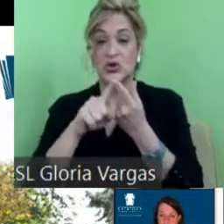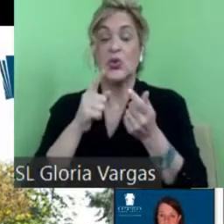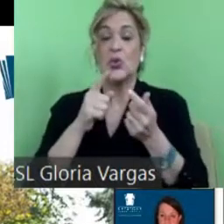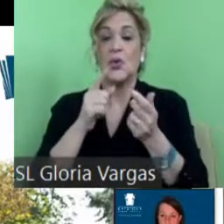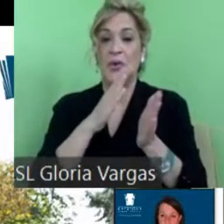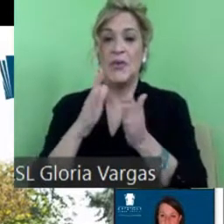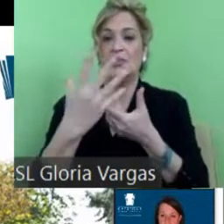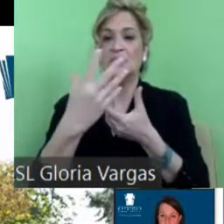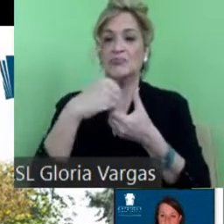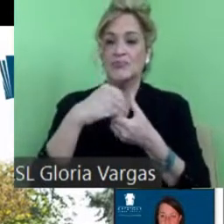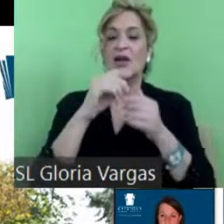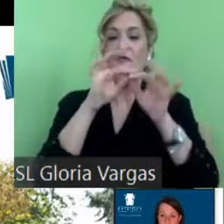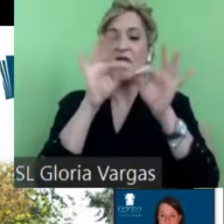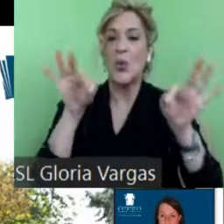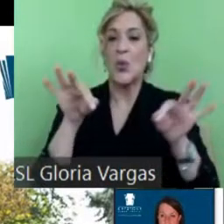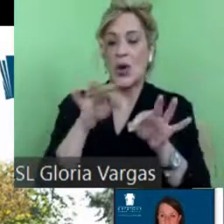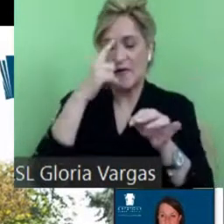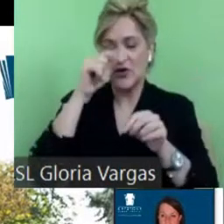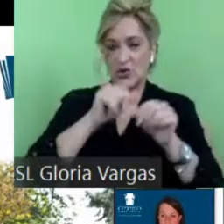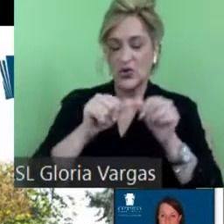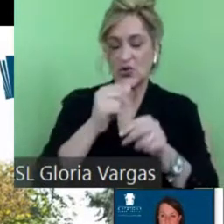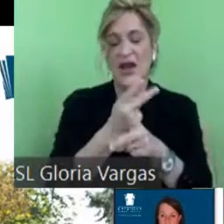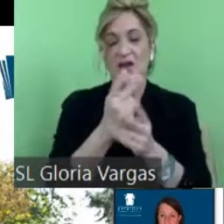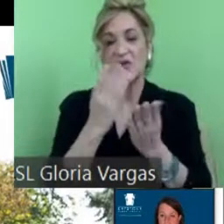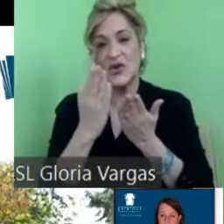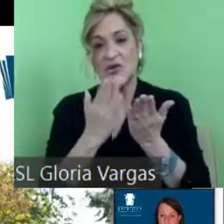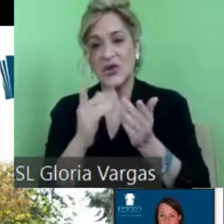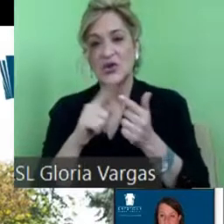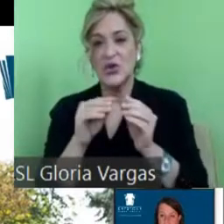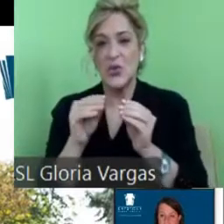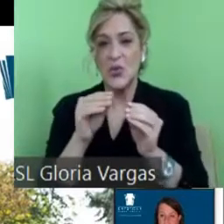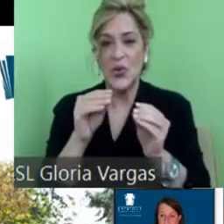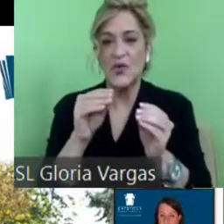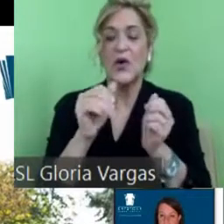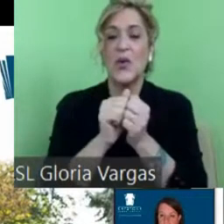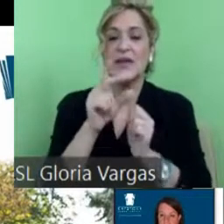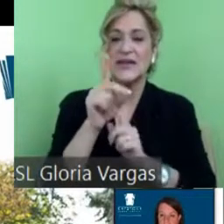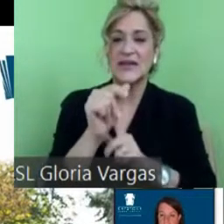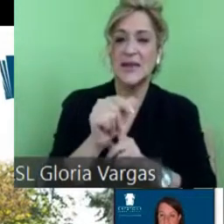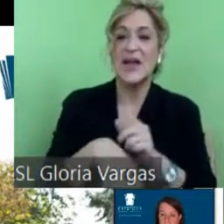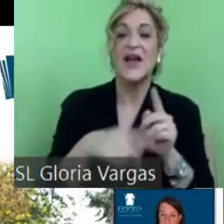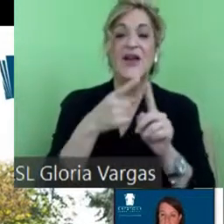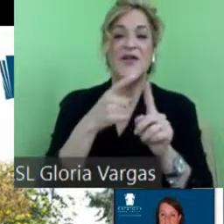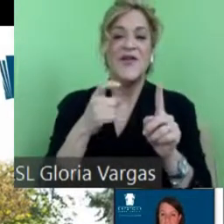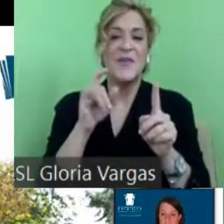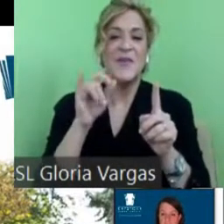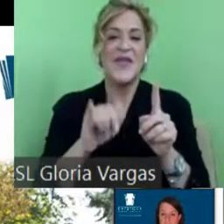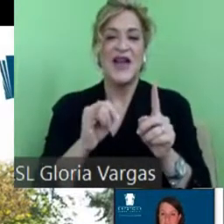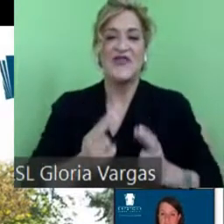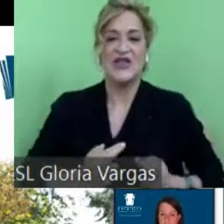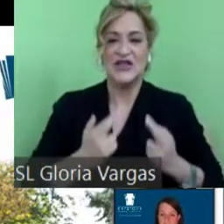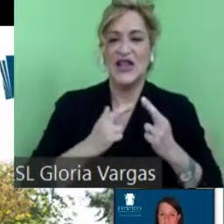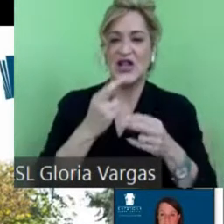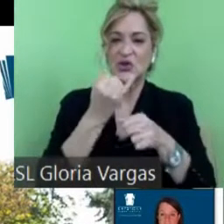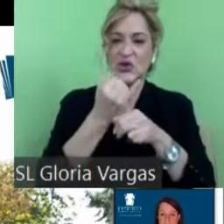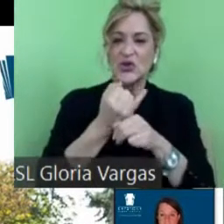framework, community-based social care services, and to move persons with disabilities from big or full residential institutions